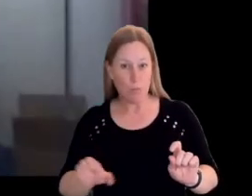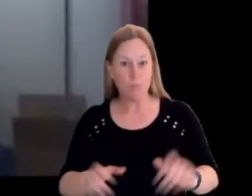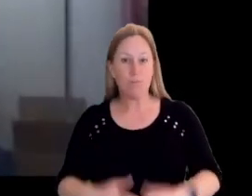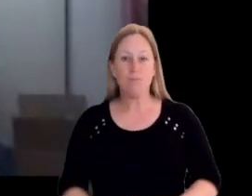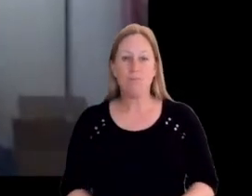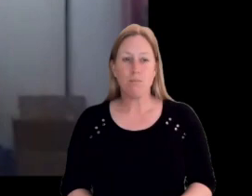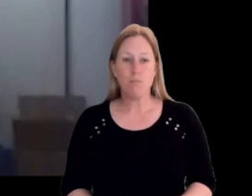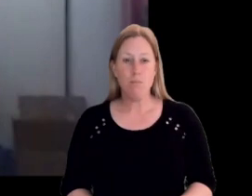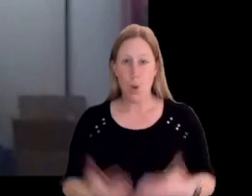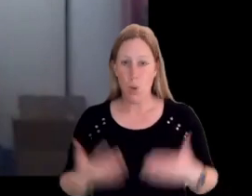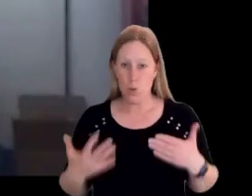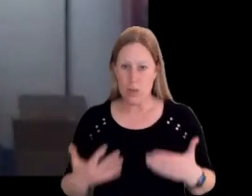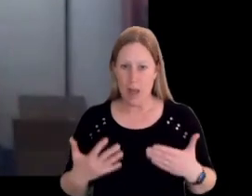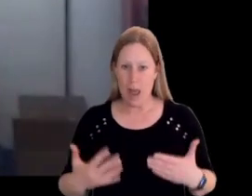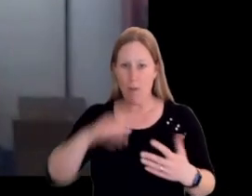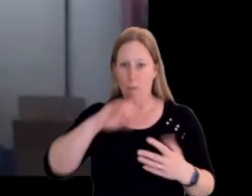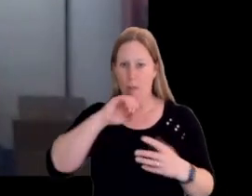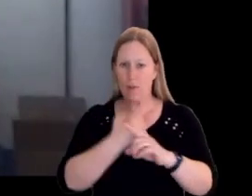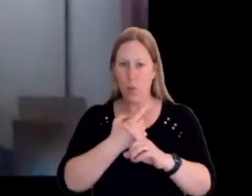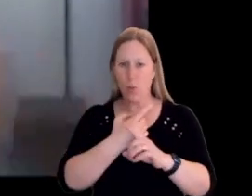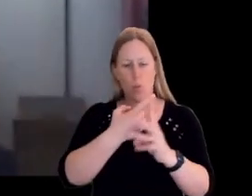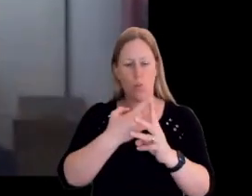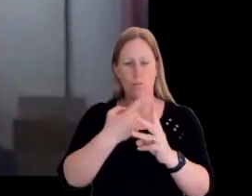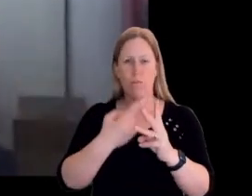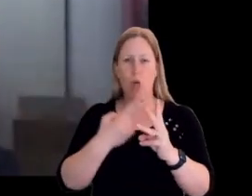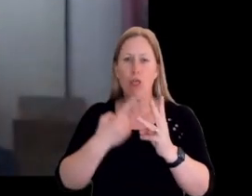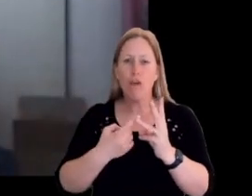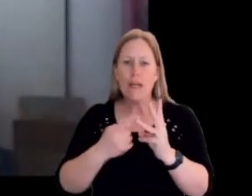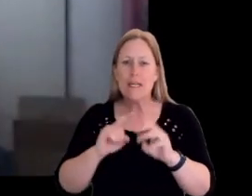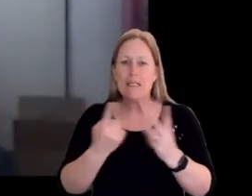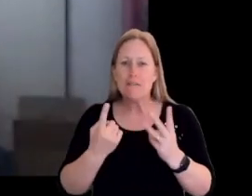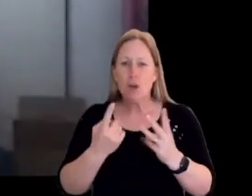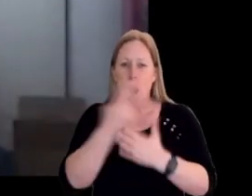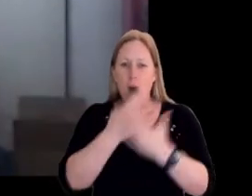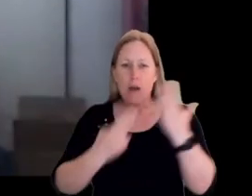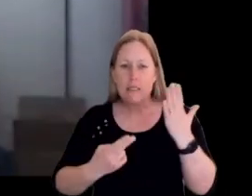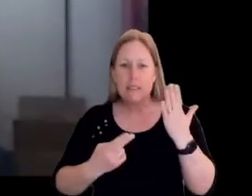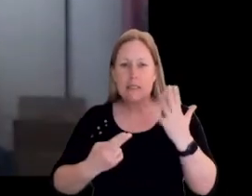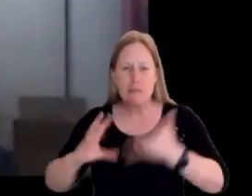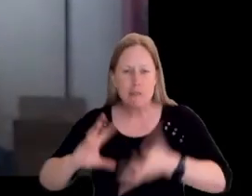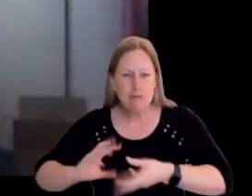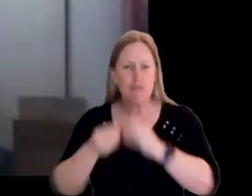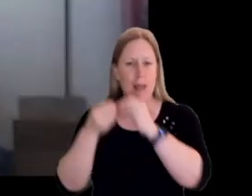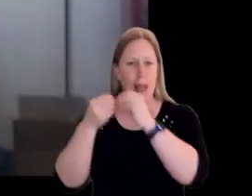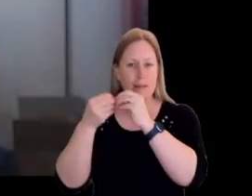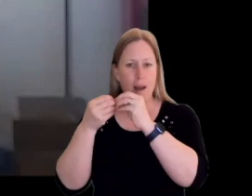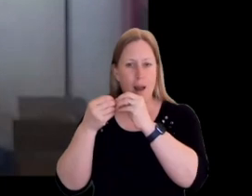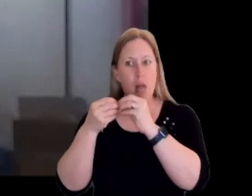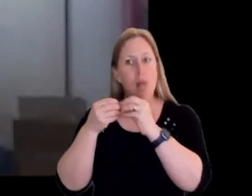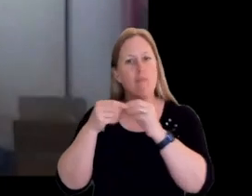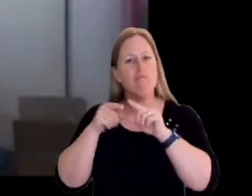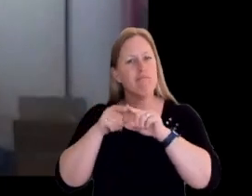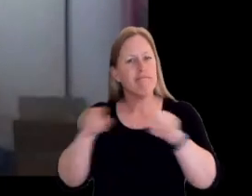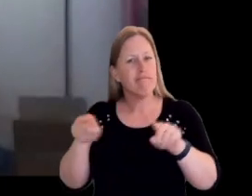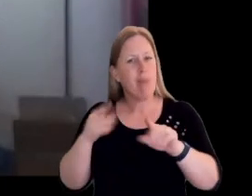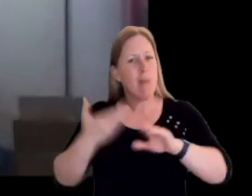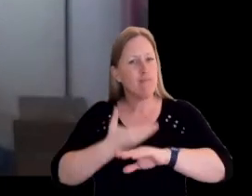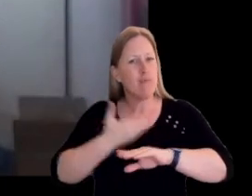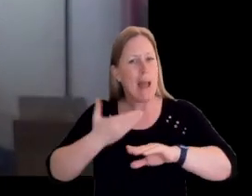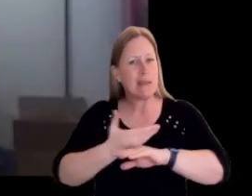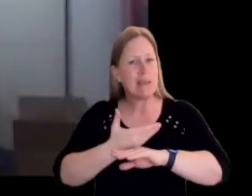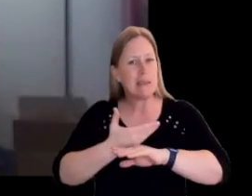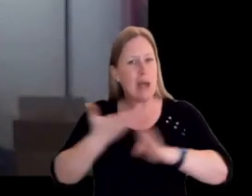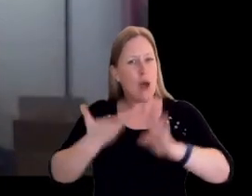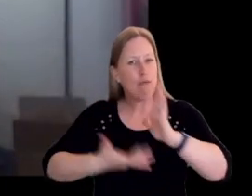So today I am talking to three truly amazing artists and creatives who use their practice to raise